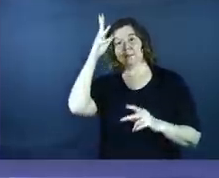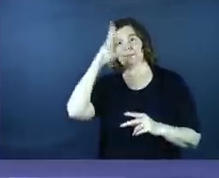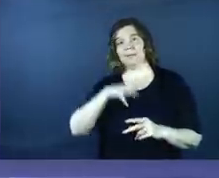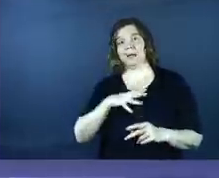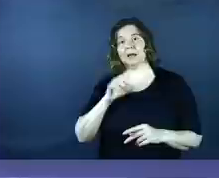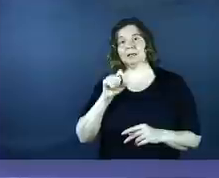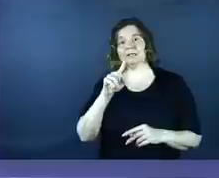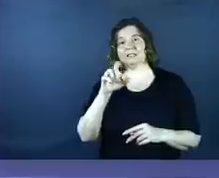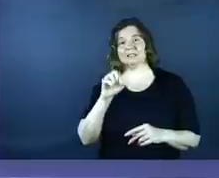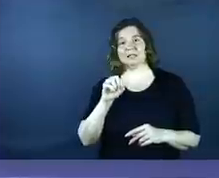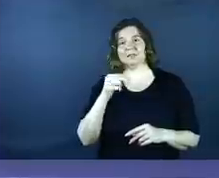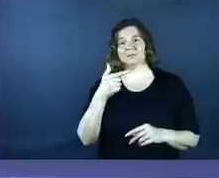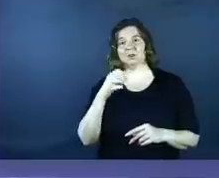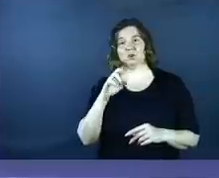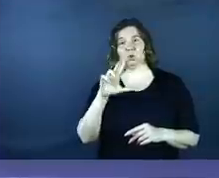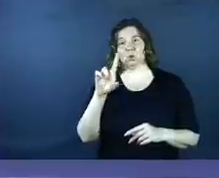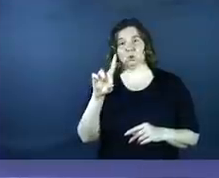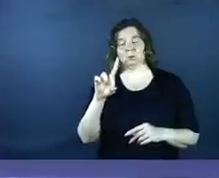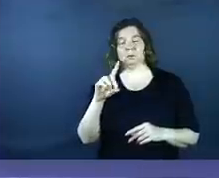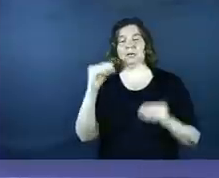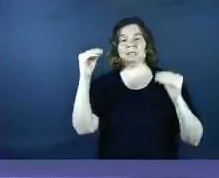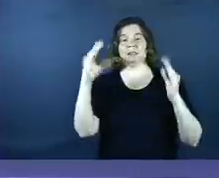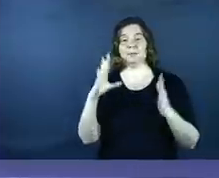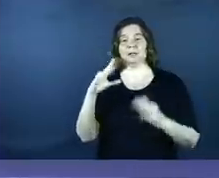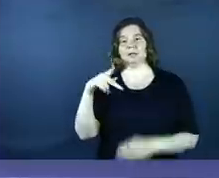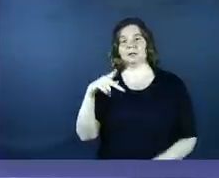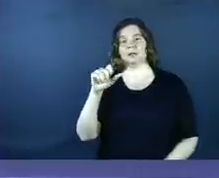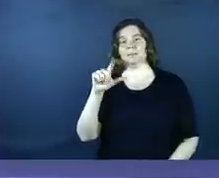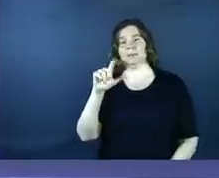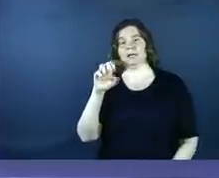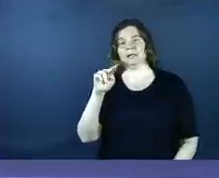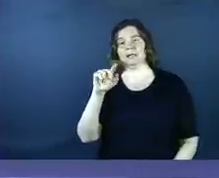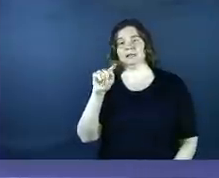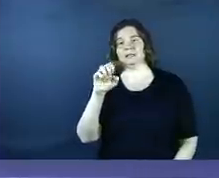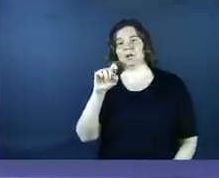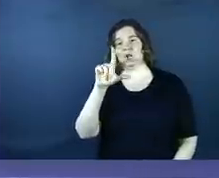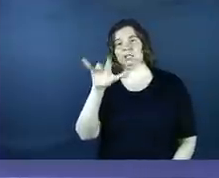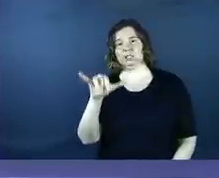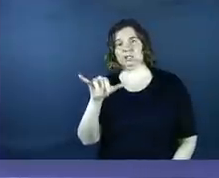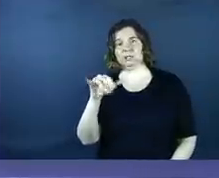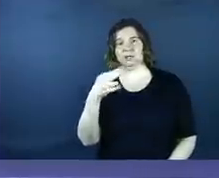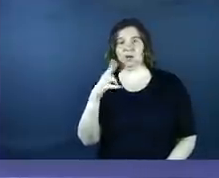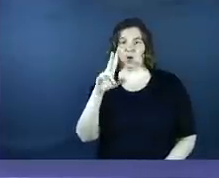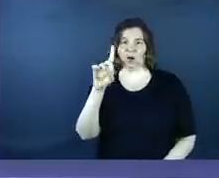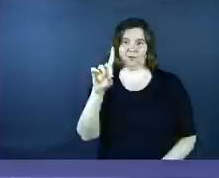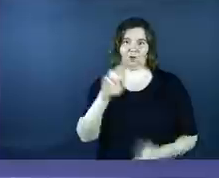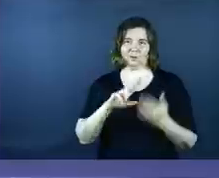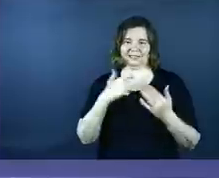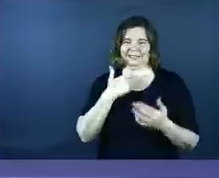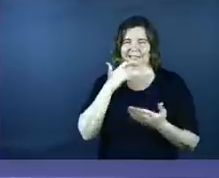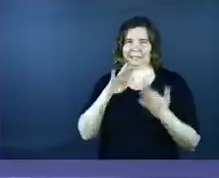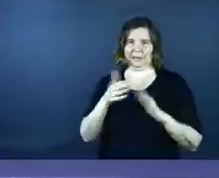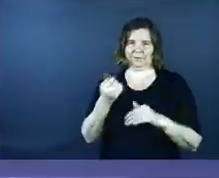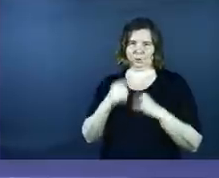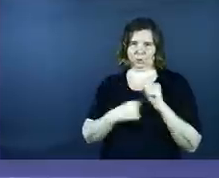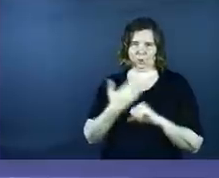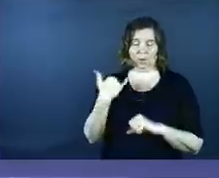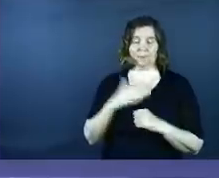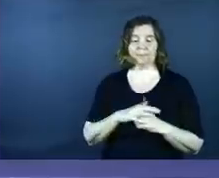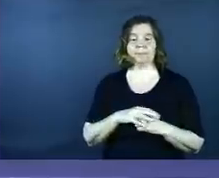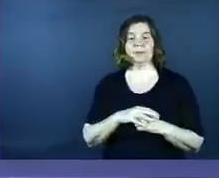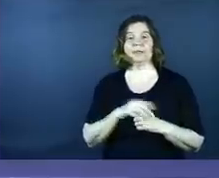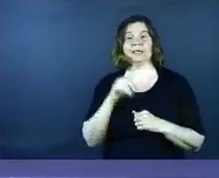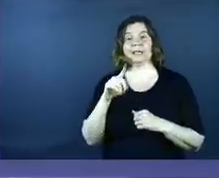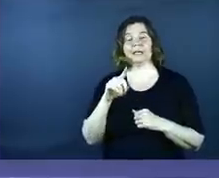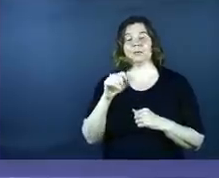He's a professor of paleontology at Harvard University. At least he was. He died a few years ago. He was an